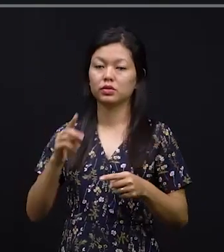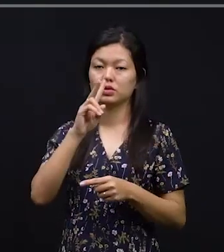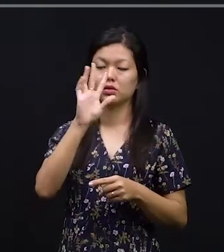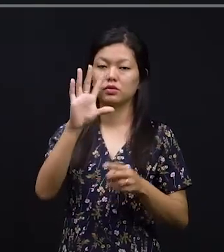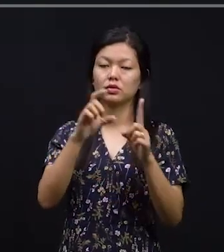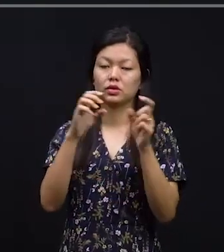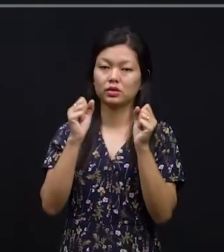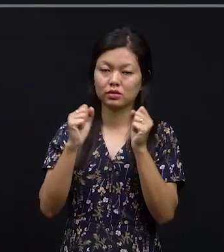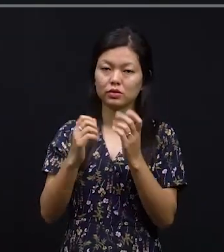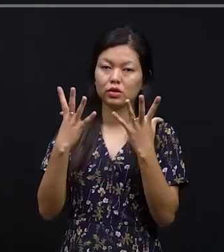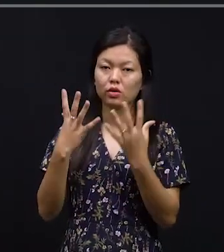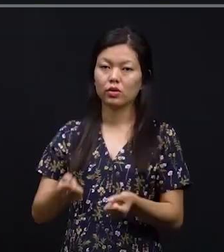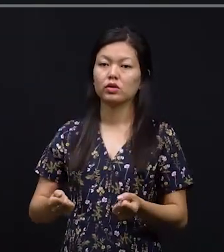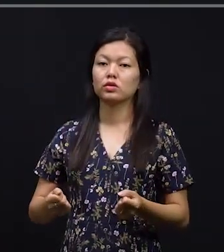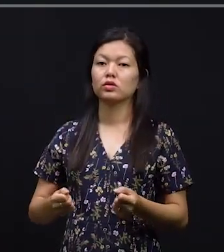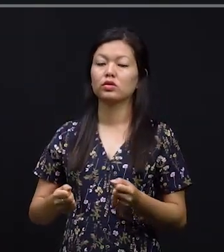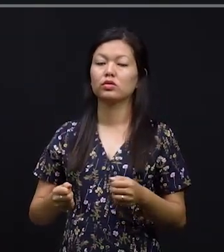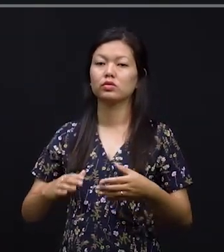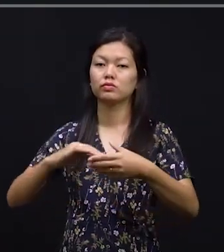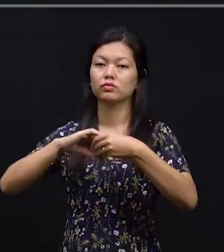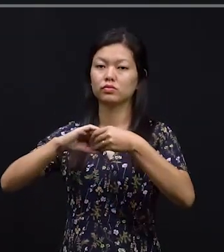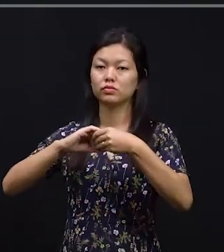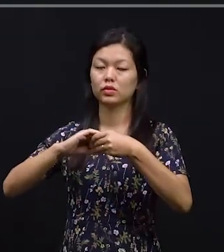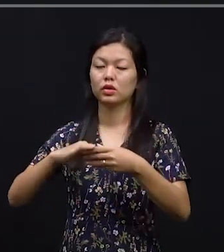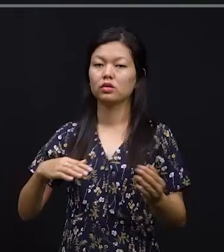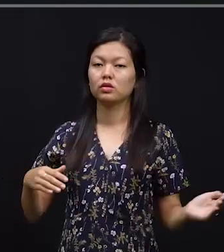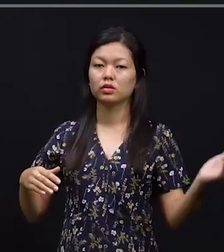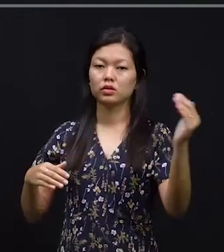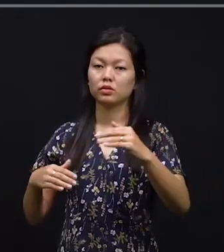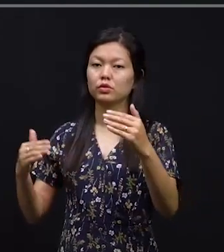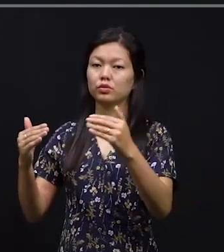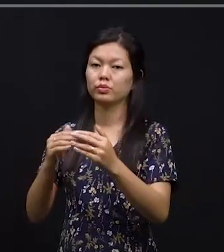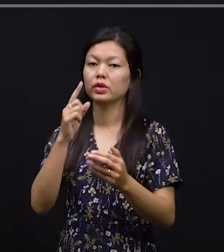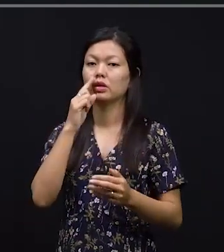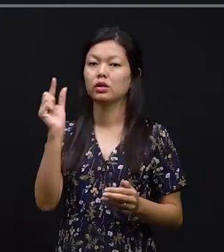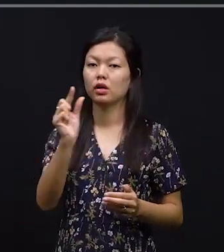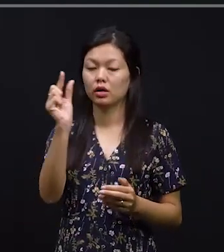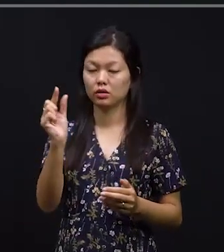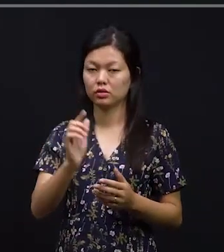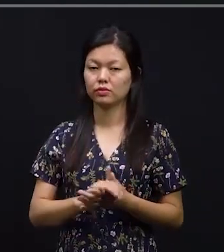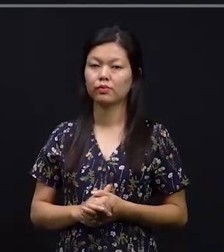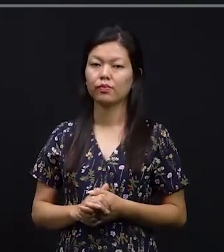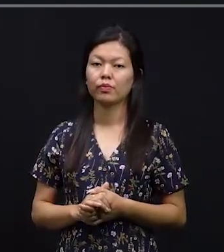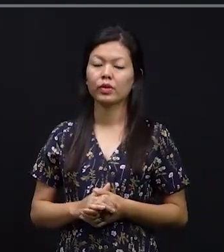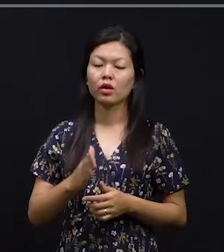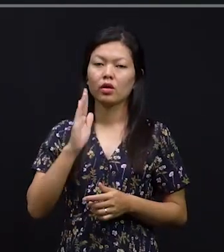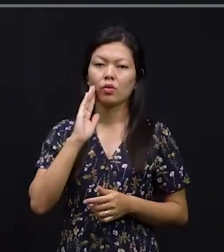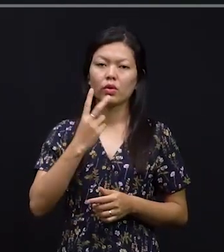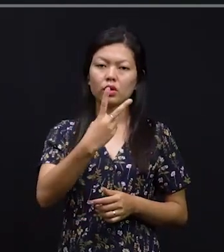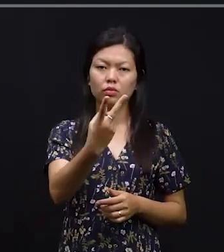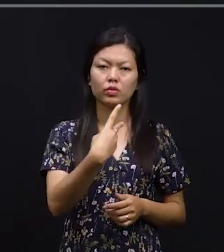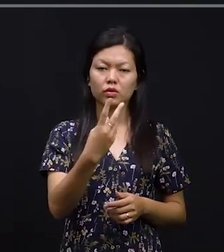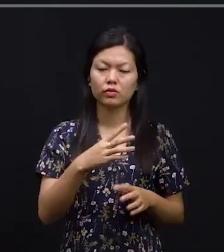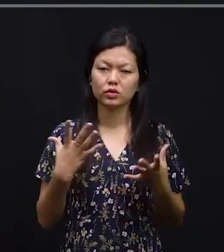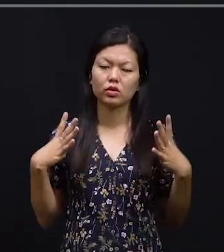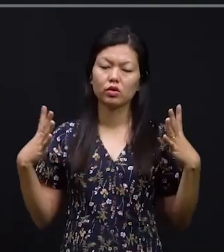his mind, even to his uncle, that he had in his heart. When we have the joy, the peace and contentment, we